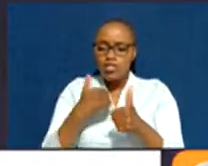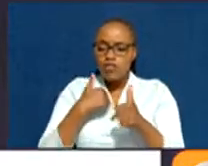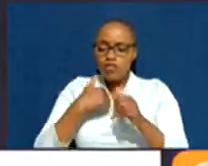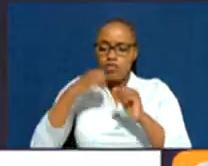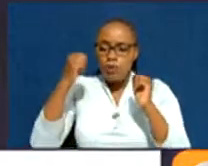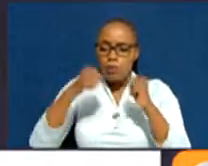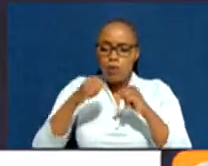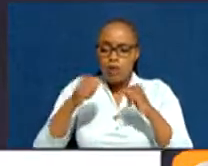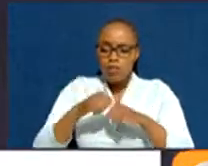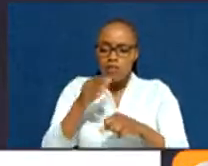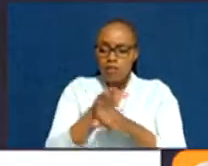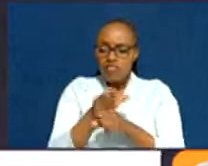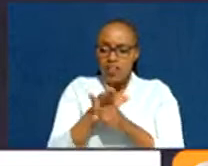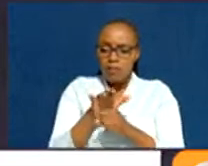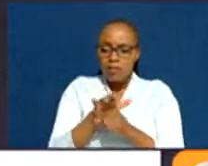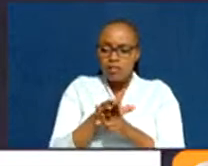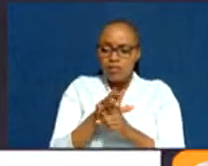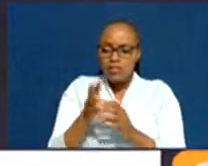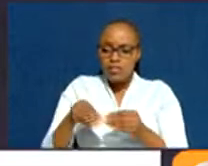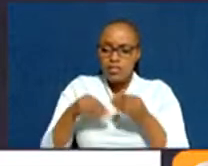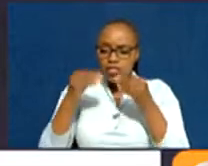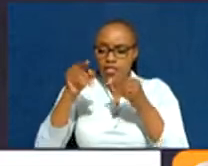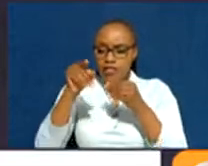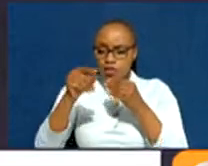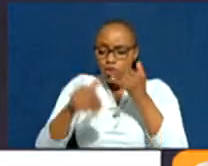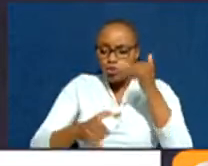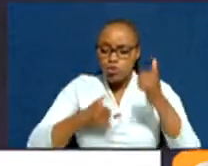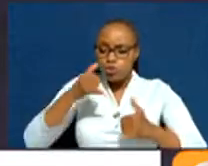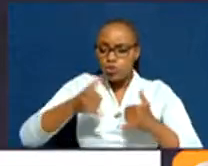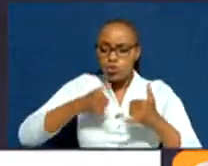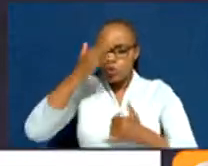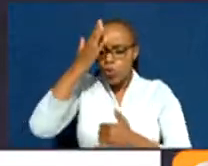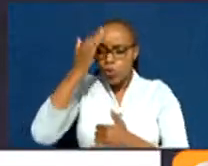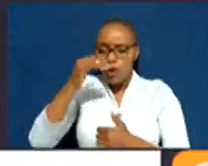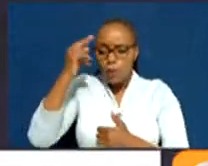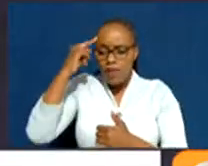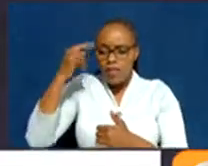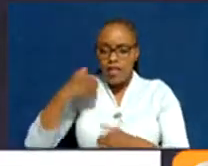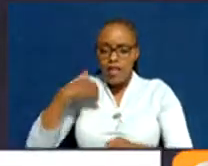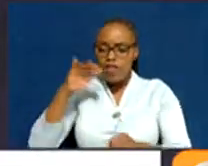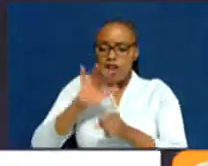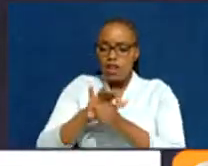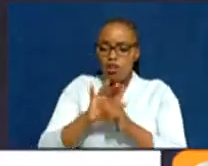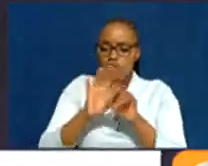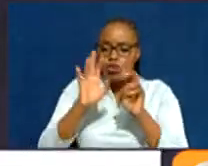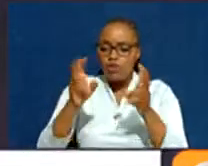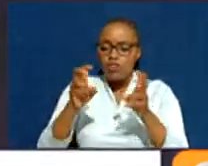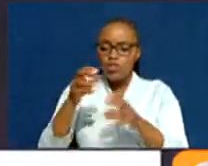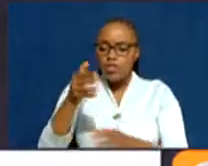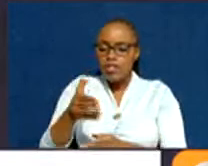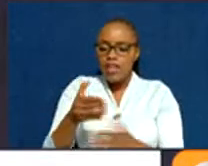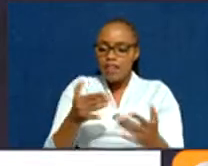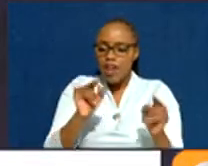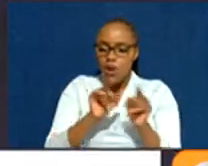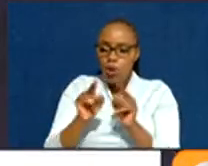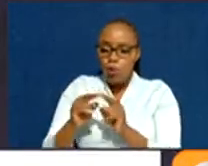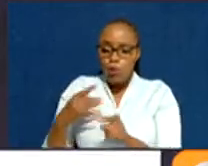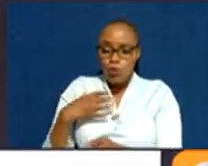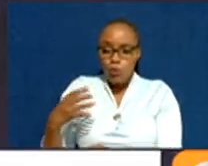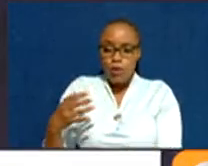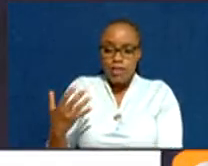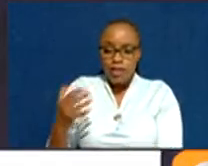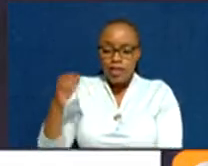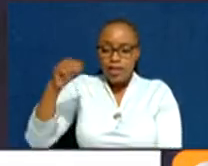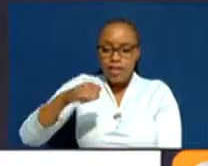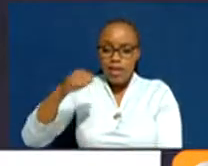the Islamic countries. They didn't join. Why? I think there are a lot of issues there. Is the Commonwealth relevant? Yes,